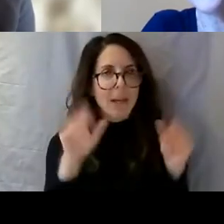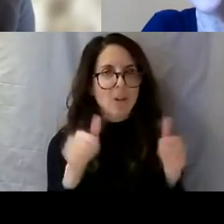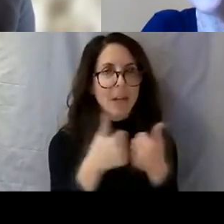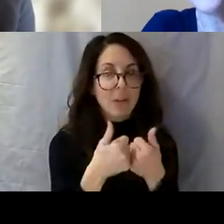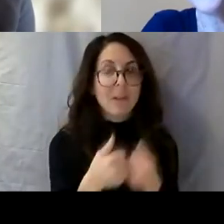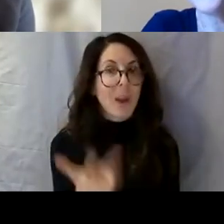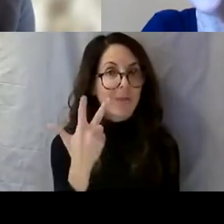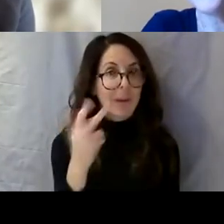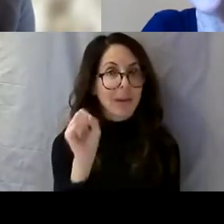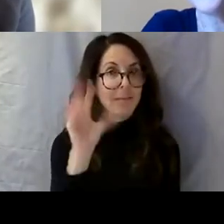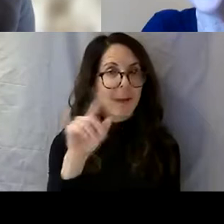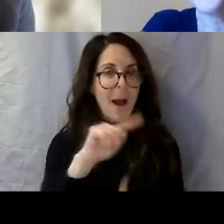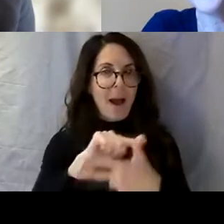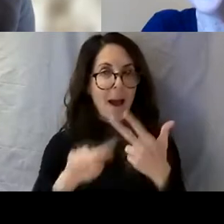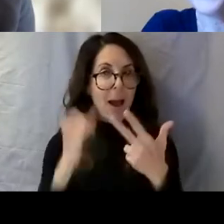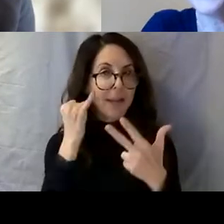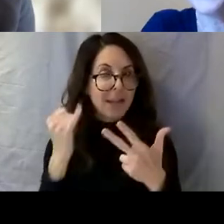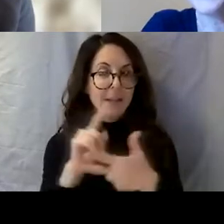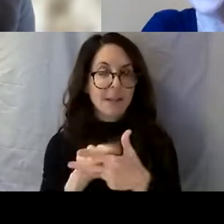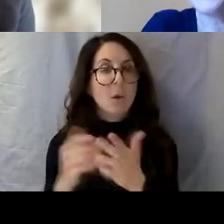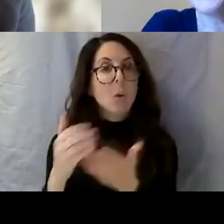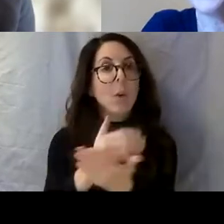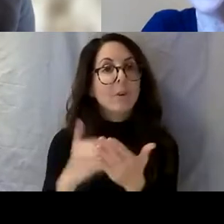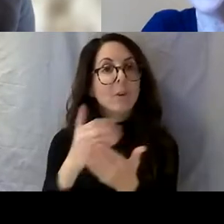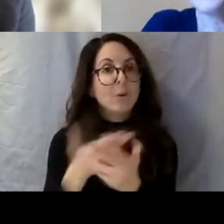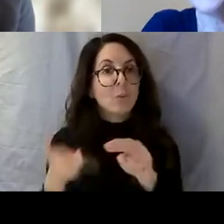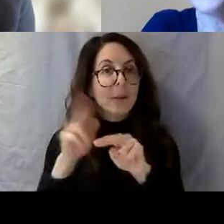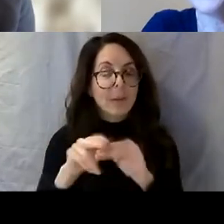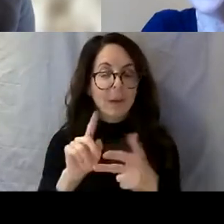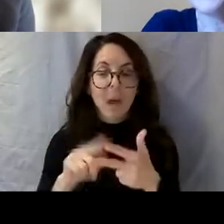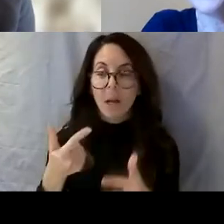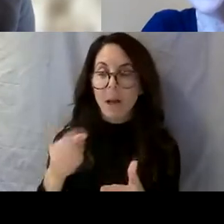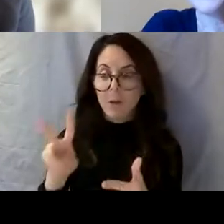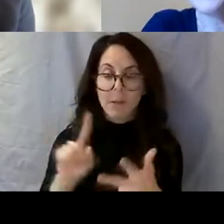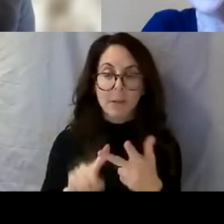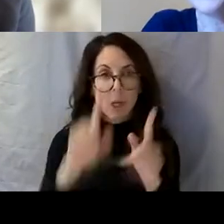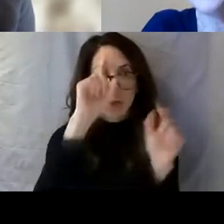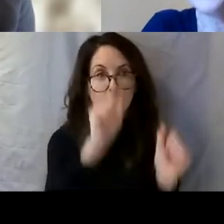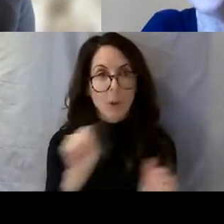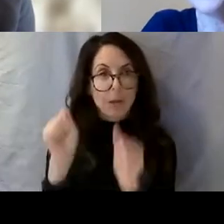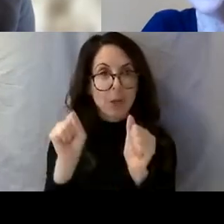you in 3 specific areas: revenue raising, governance, and strategy. These are all things that are